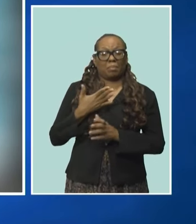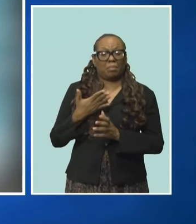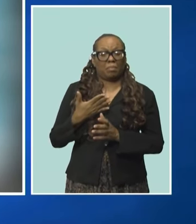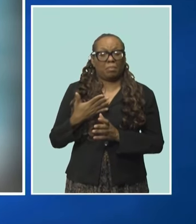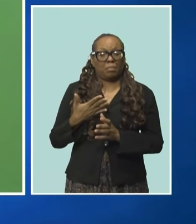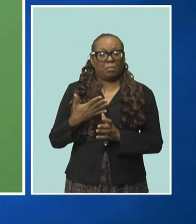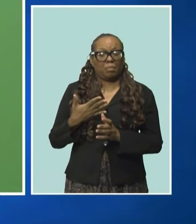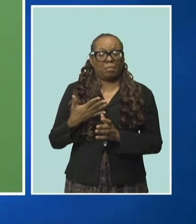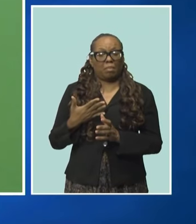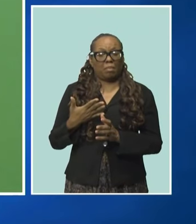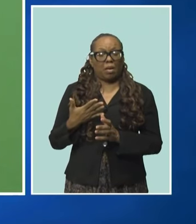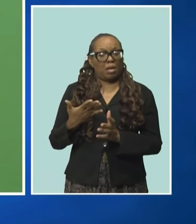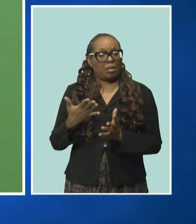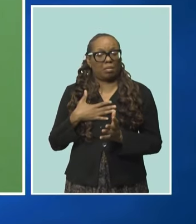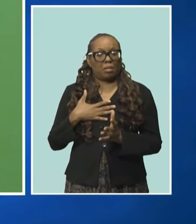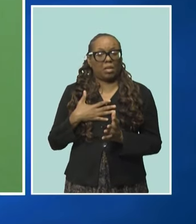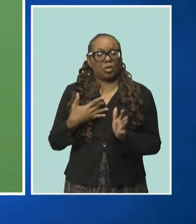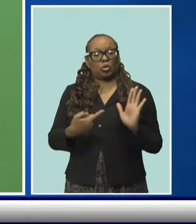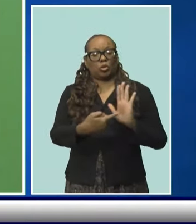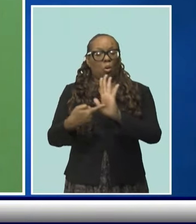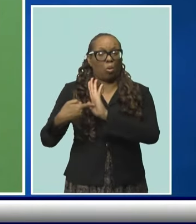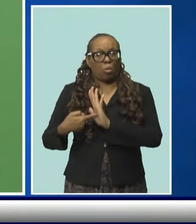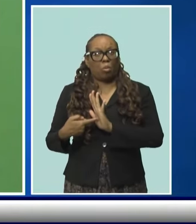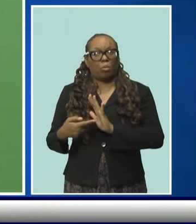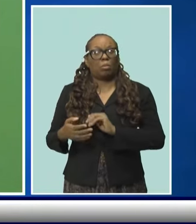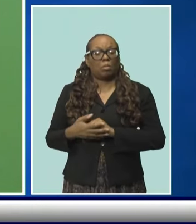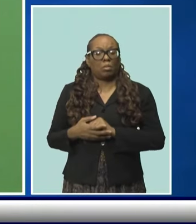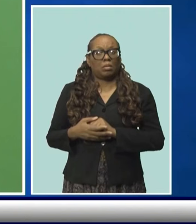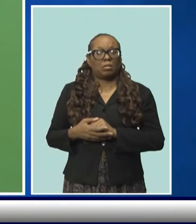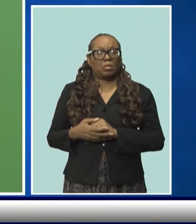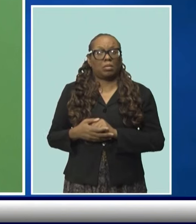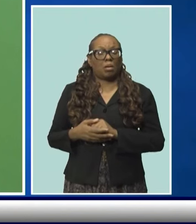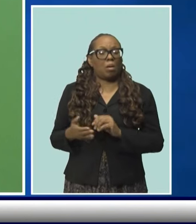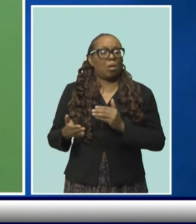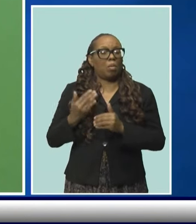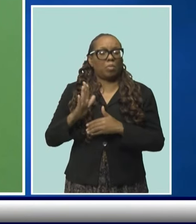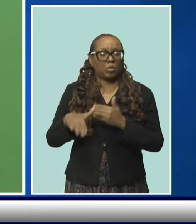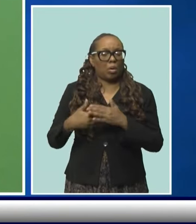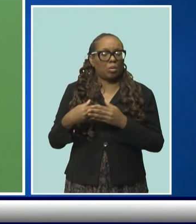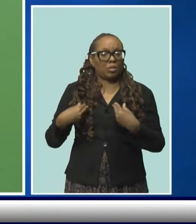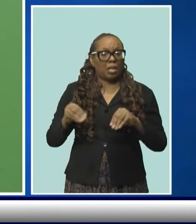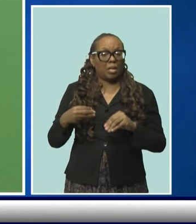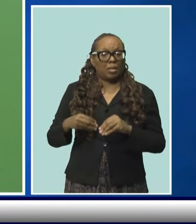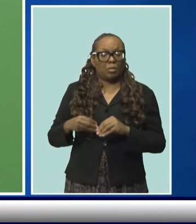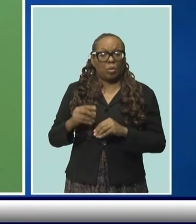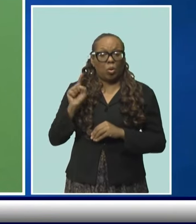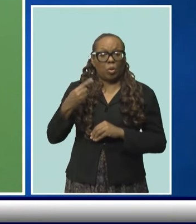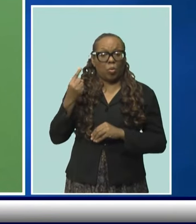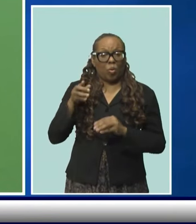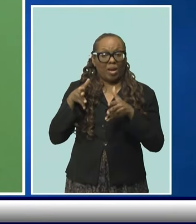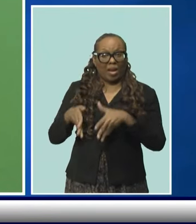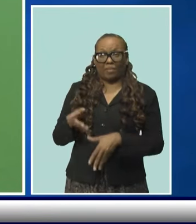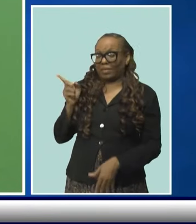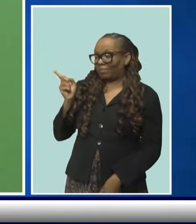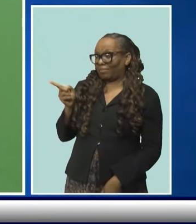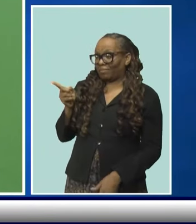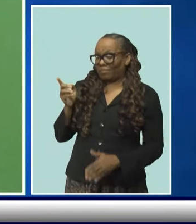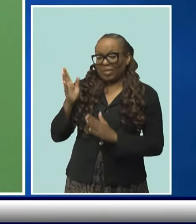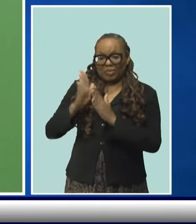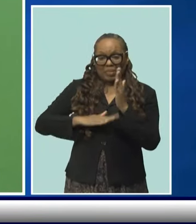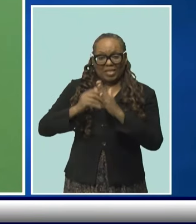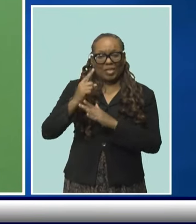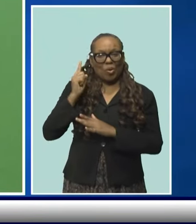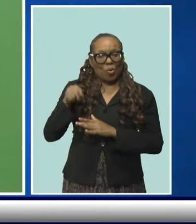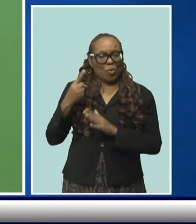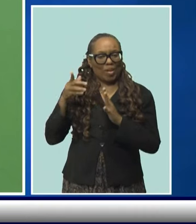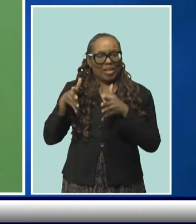personal works, and most of them sold. This is one of the remainders from it. And I'm hoping to do more of my own work, get that